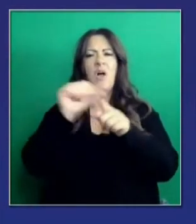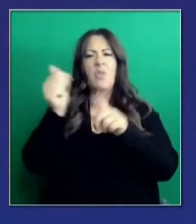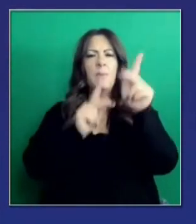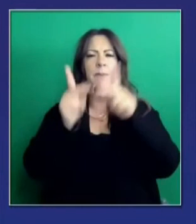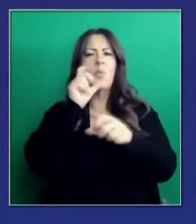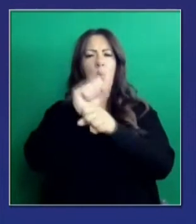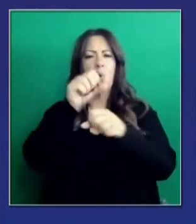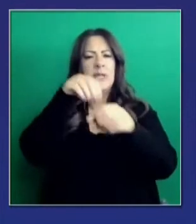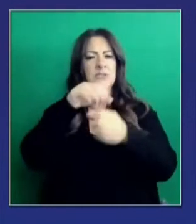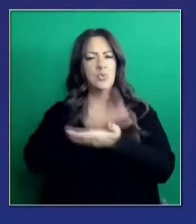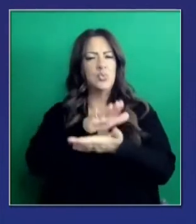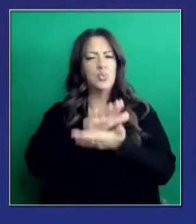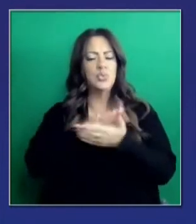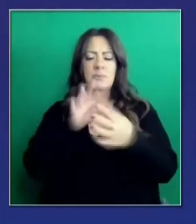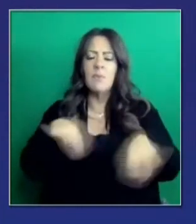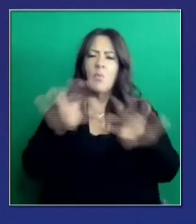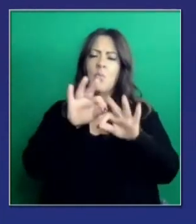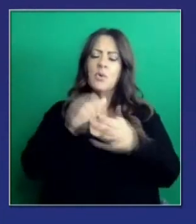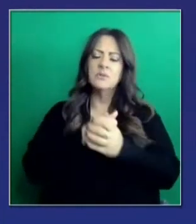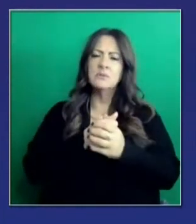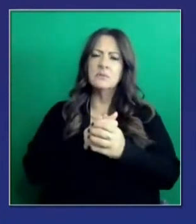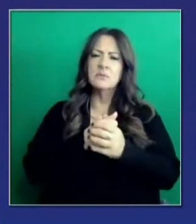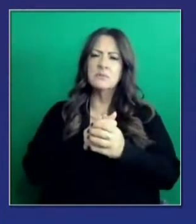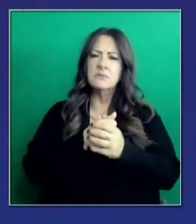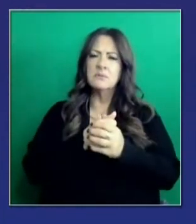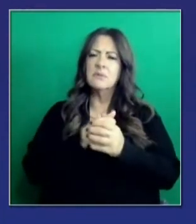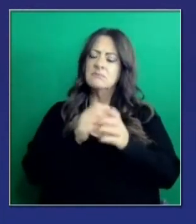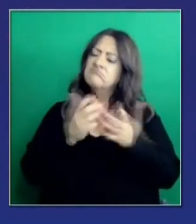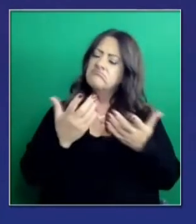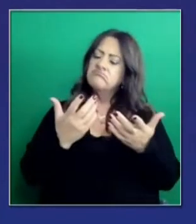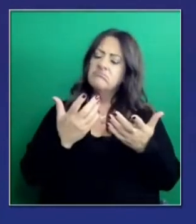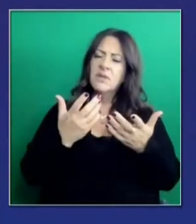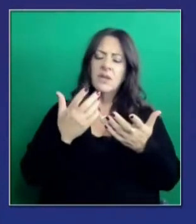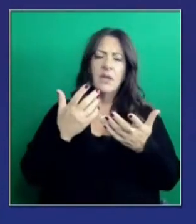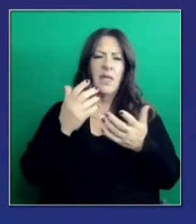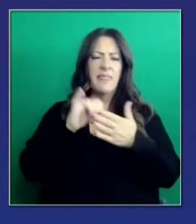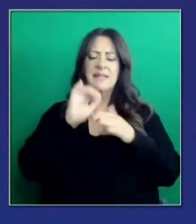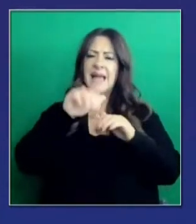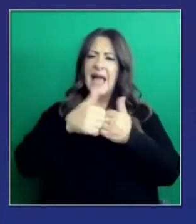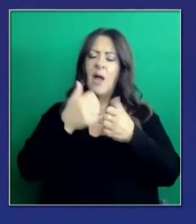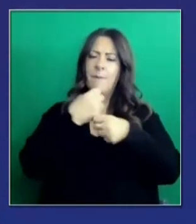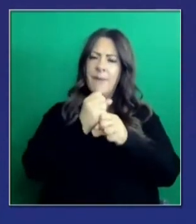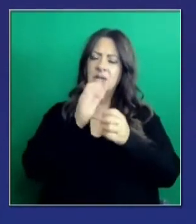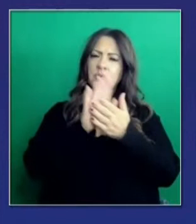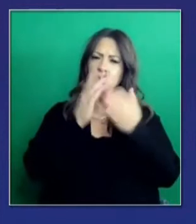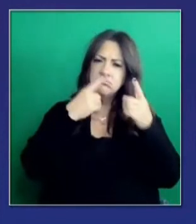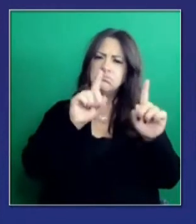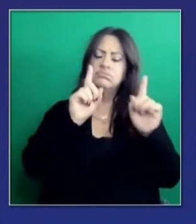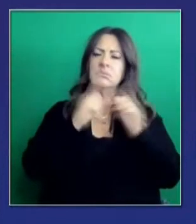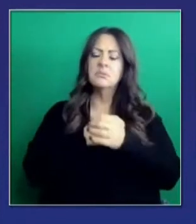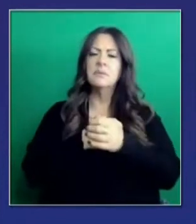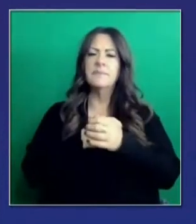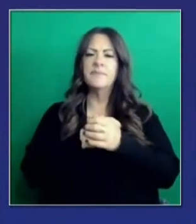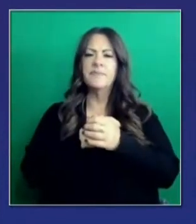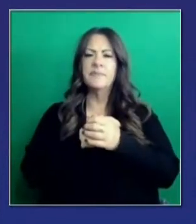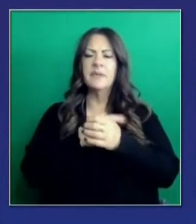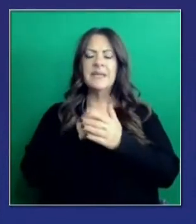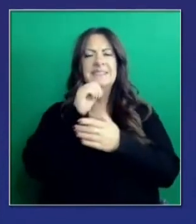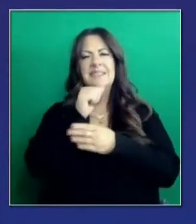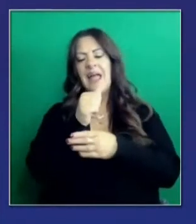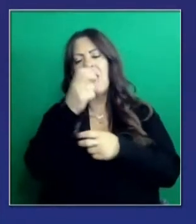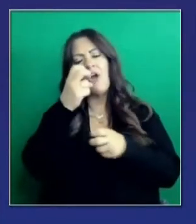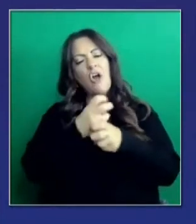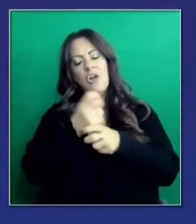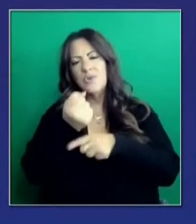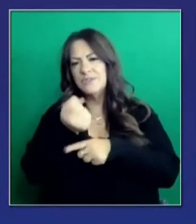to ever be forgotten as it relates to making schools work. This, by the way, is analogous. It's not more complicated than whenever you've